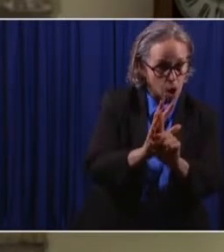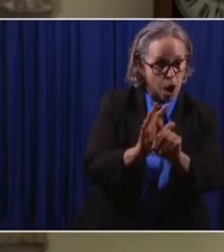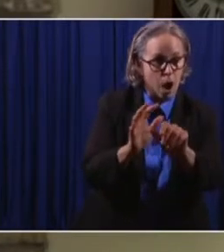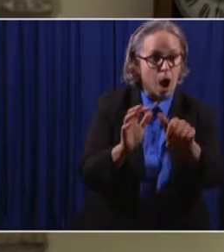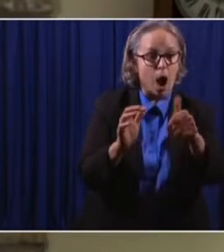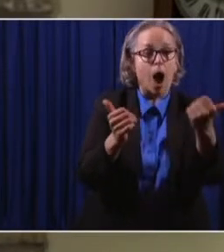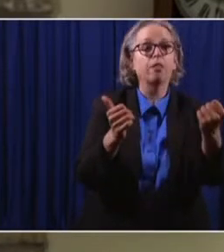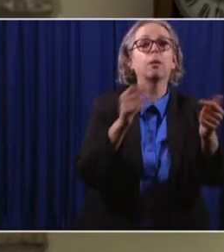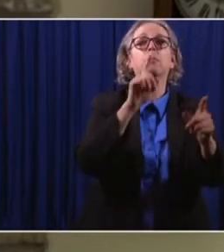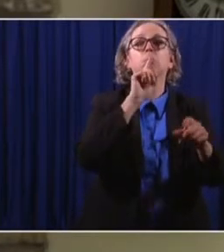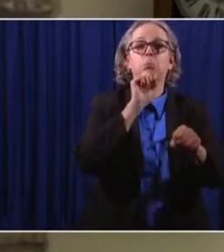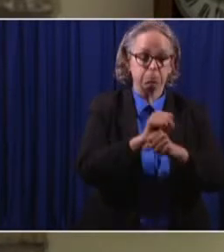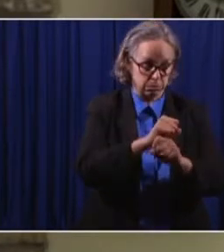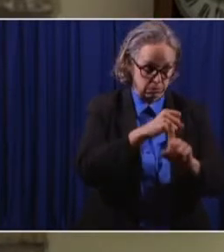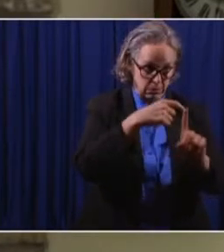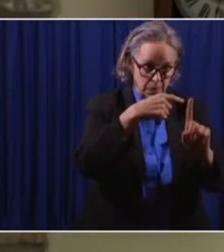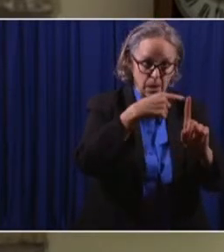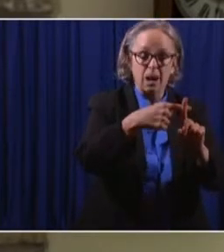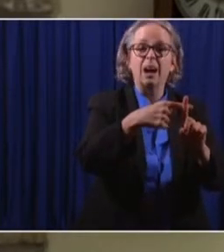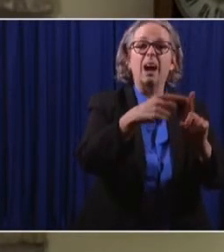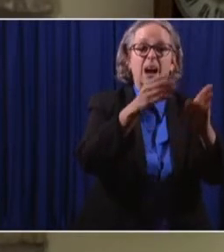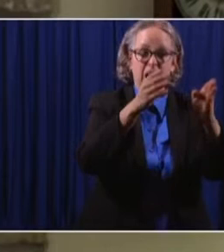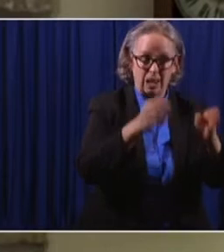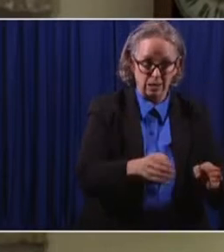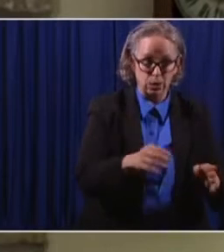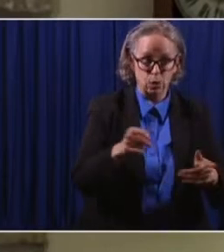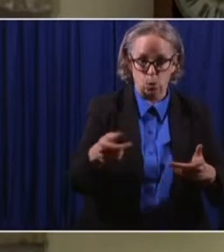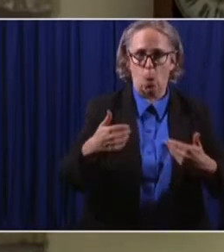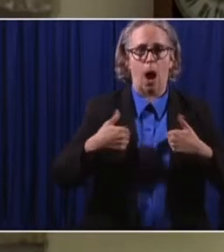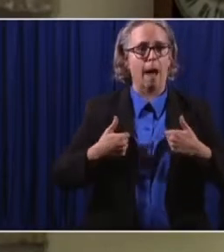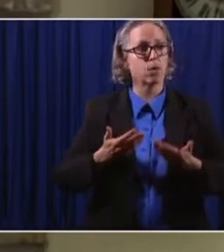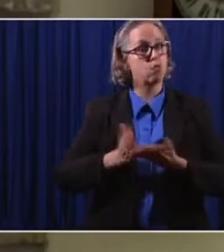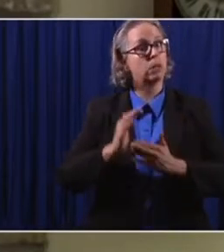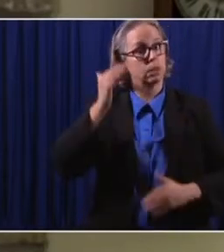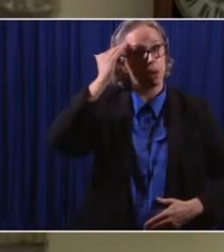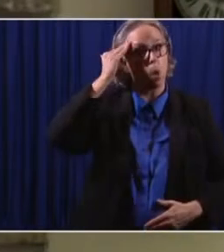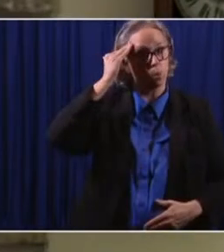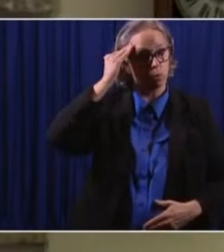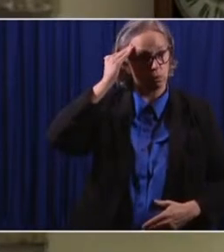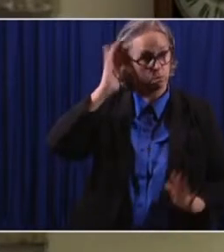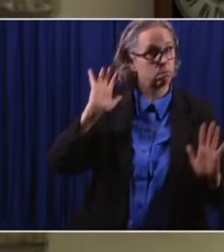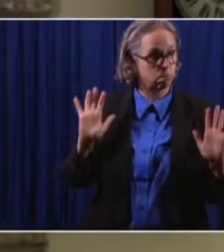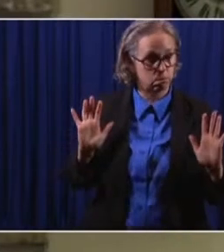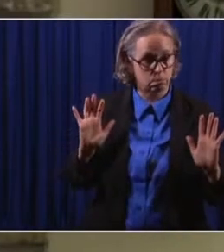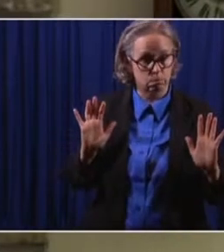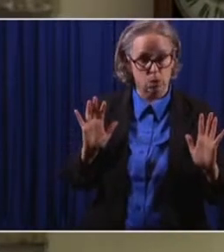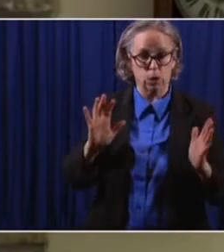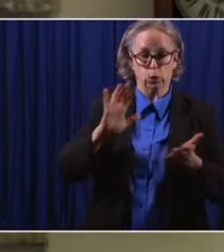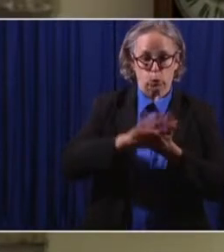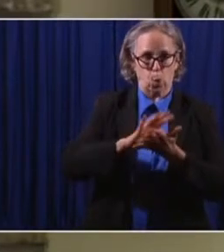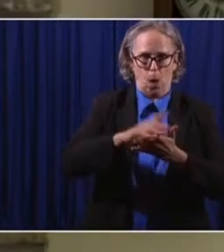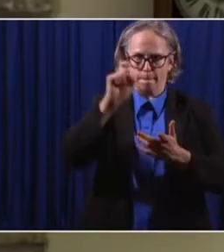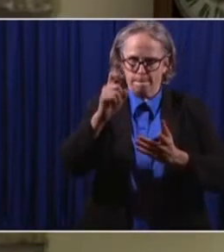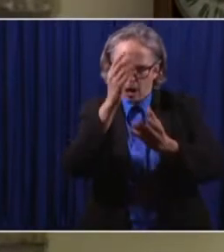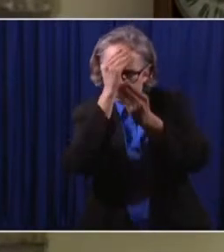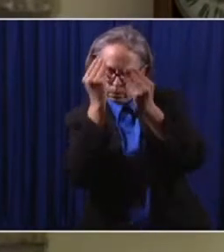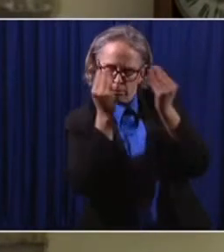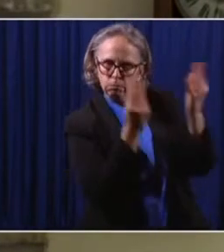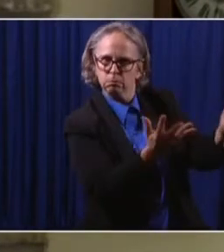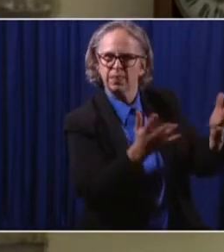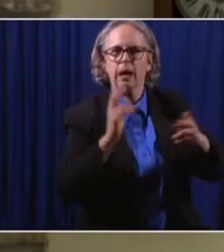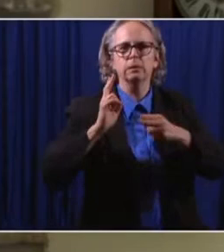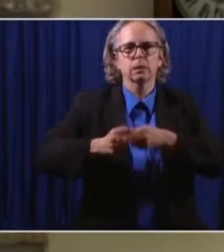relevant period of time, then you have every right to know that. And so the school should notify you and will notify you of